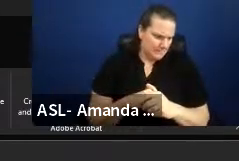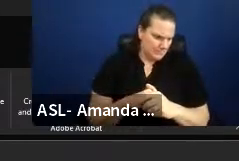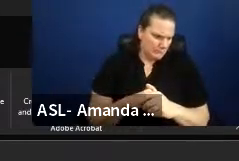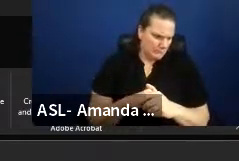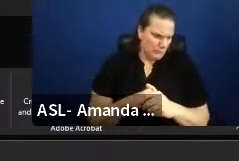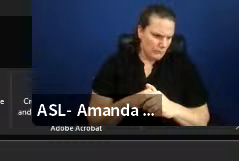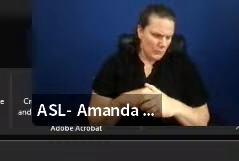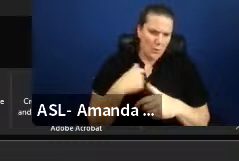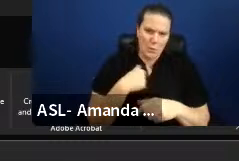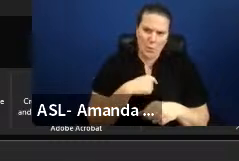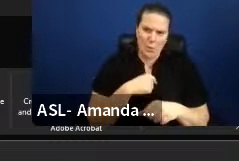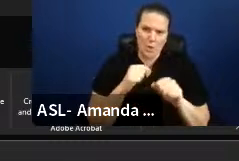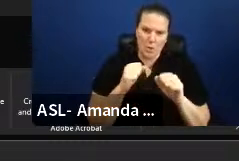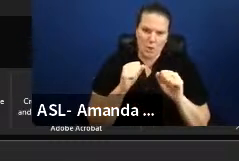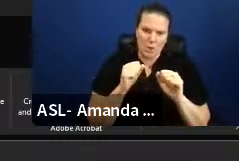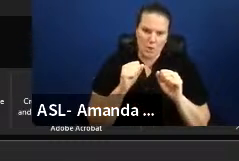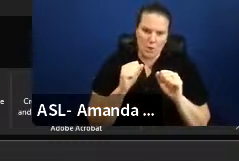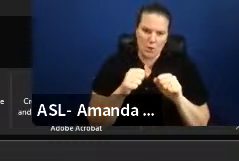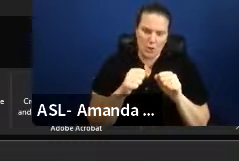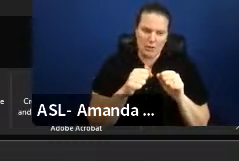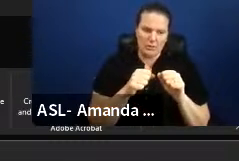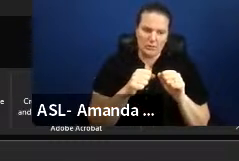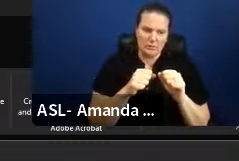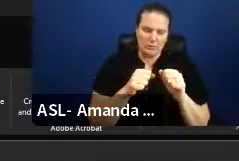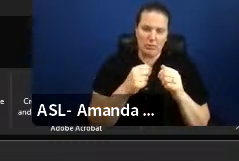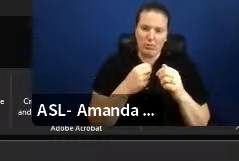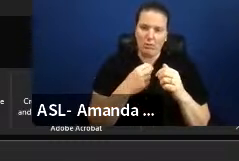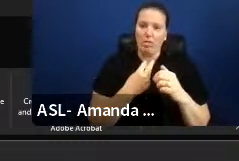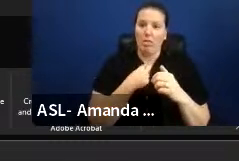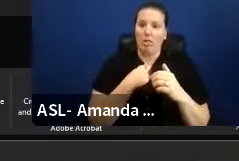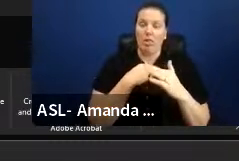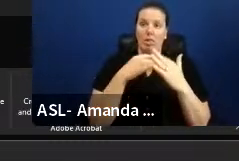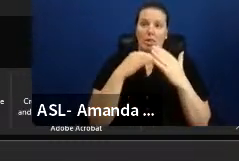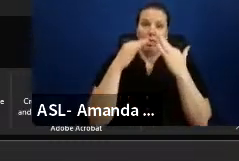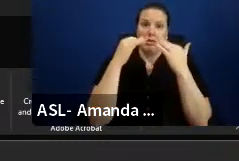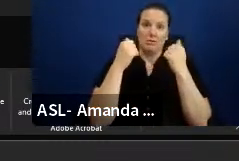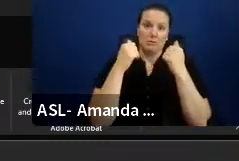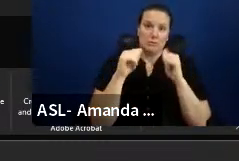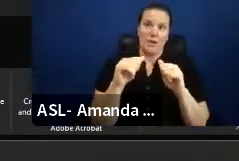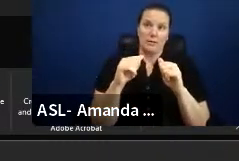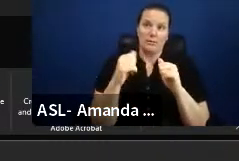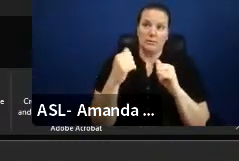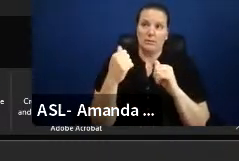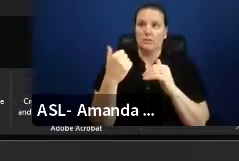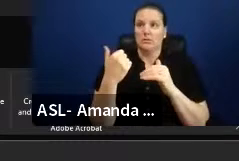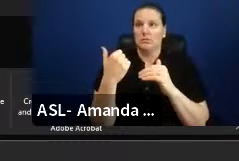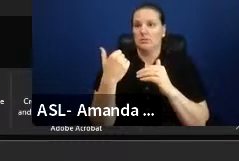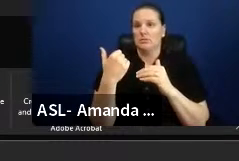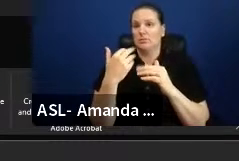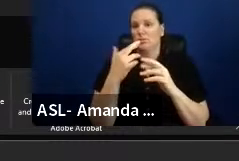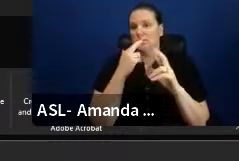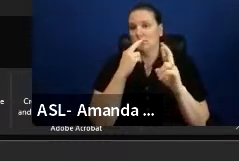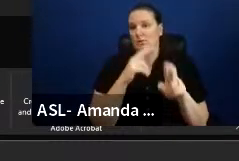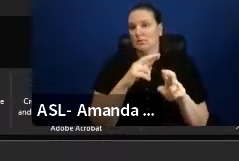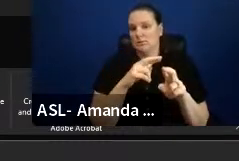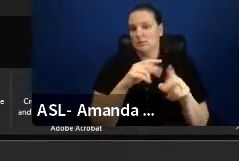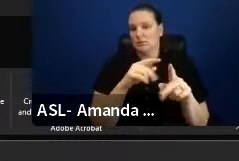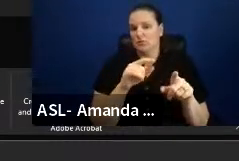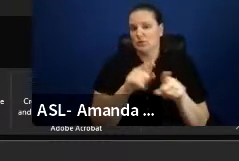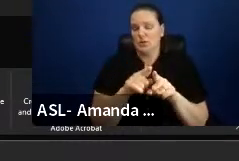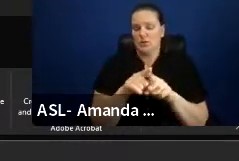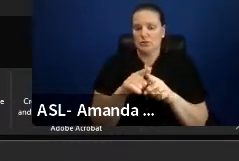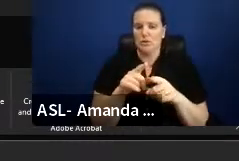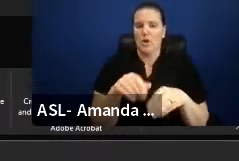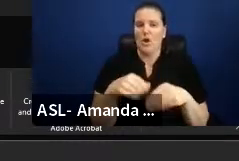we could bury ourselves in trying to be responsive and solve and offer